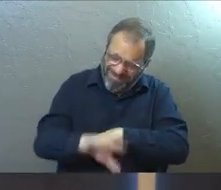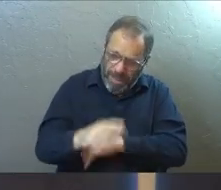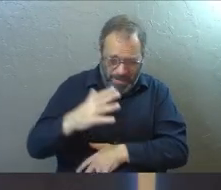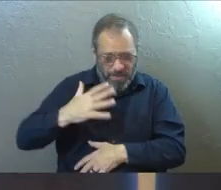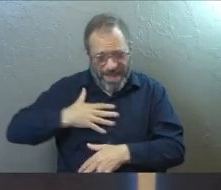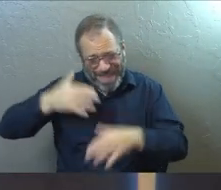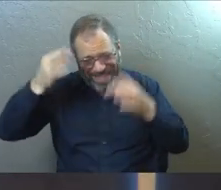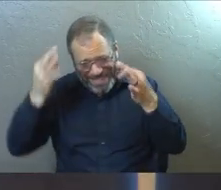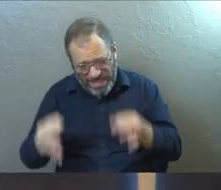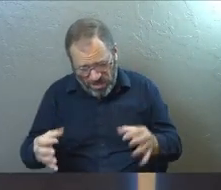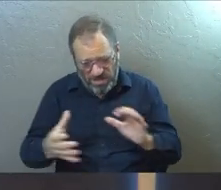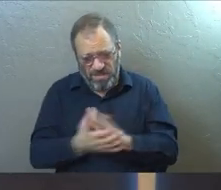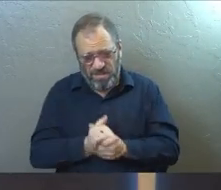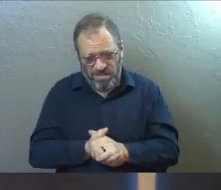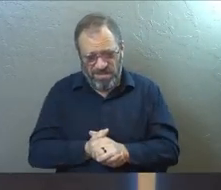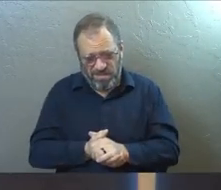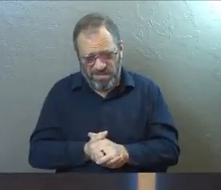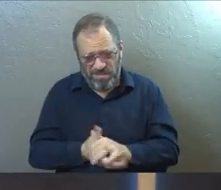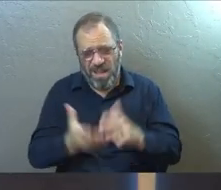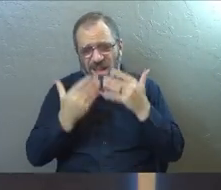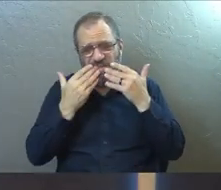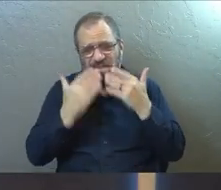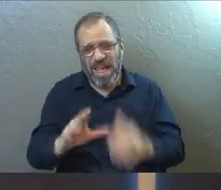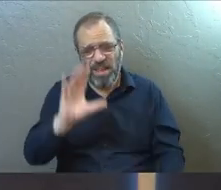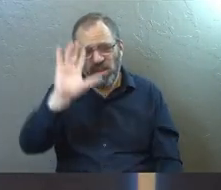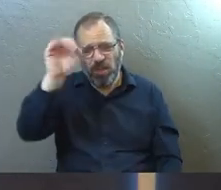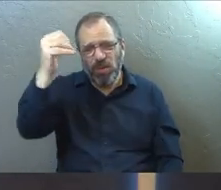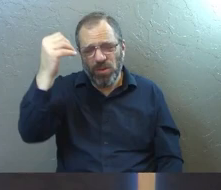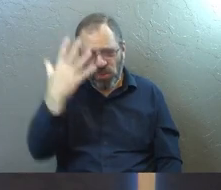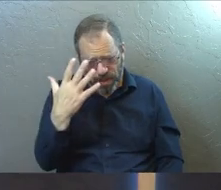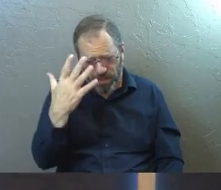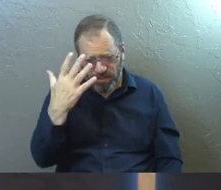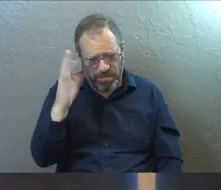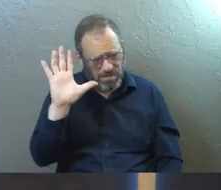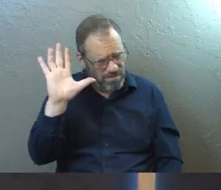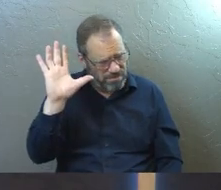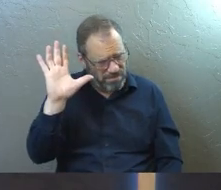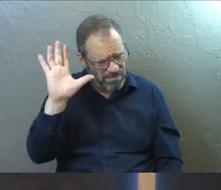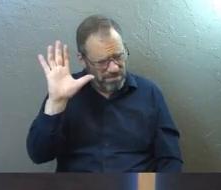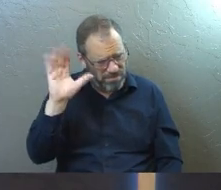Lord. Thank you for your grace in the midst of it all, Jesus.